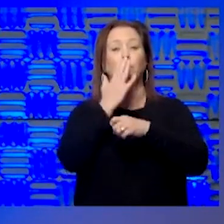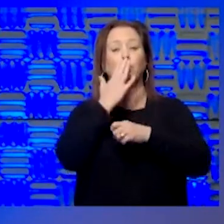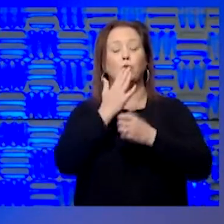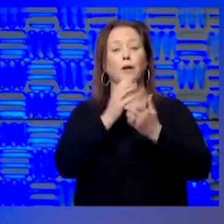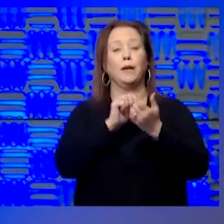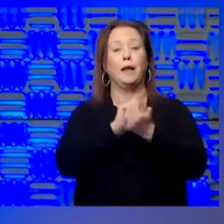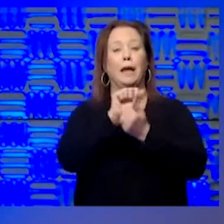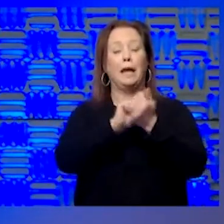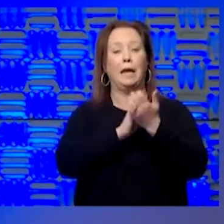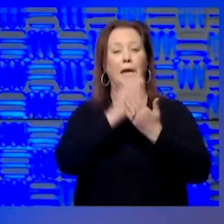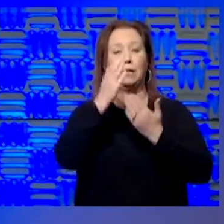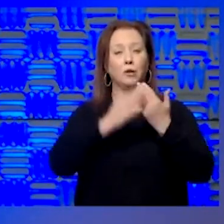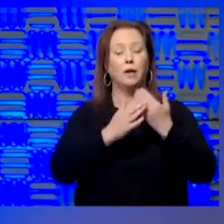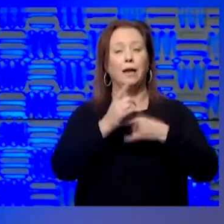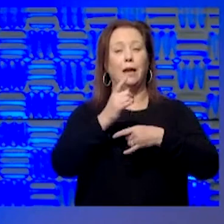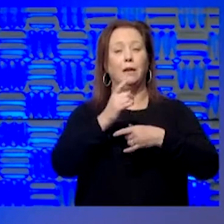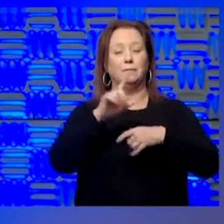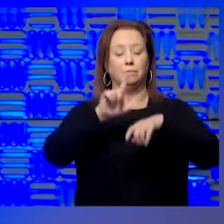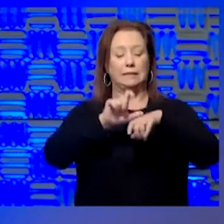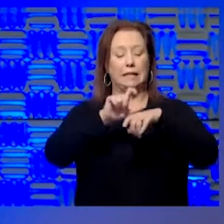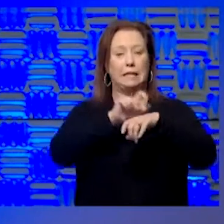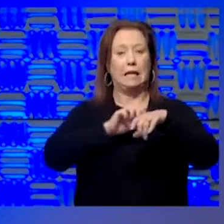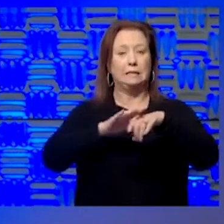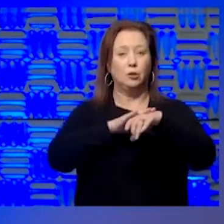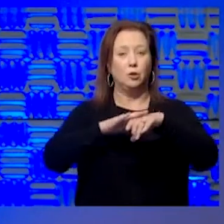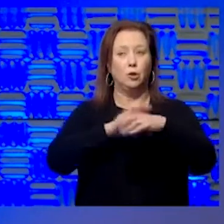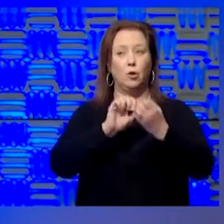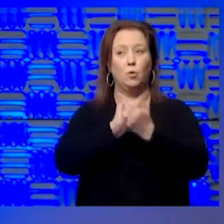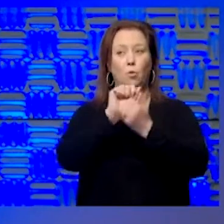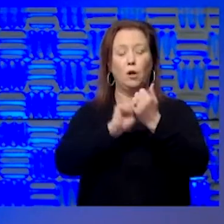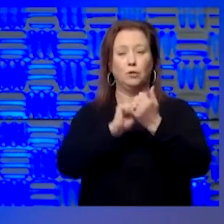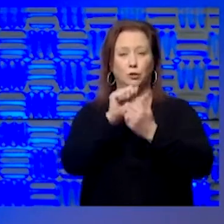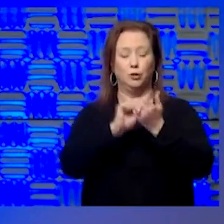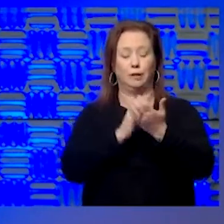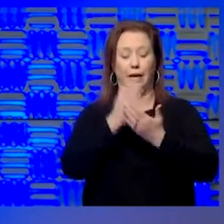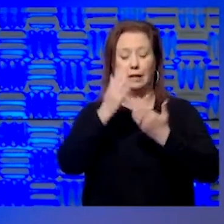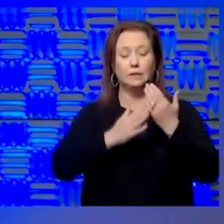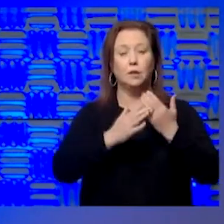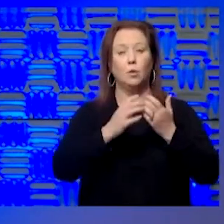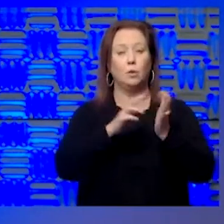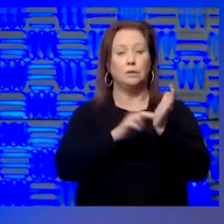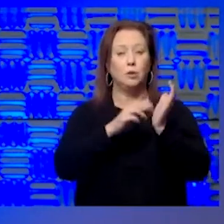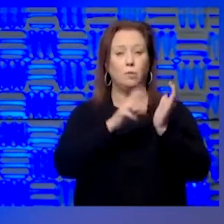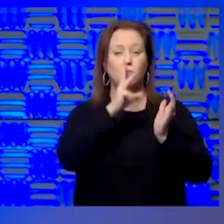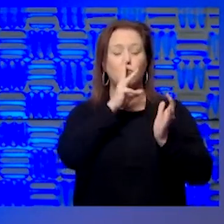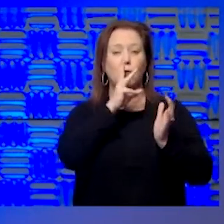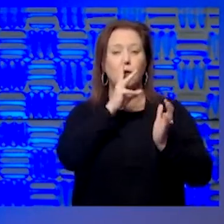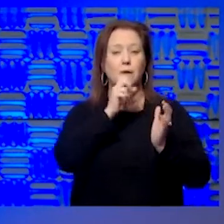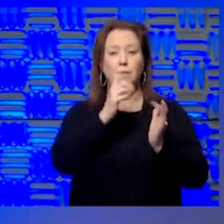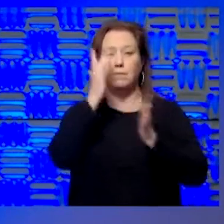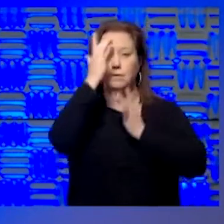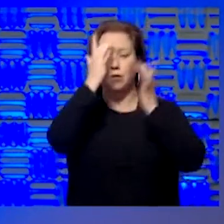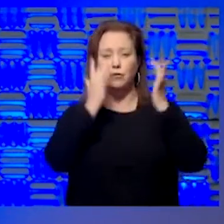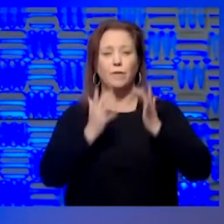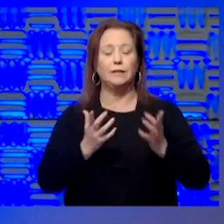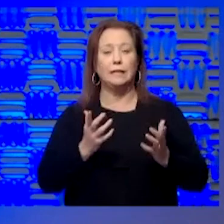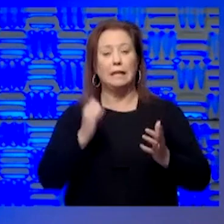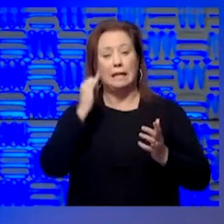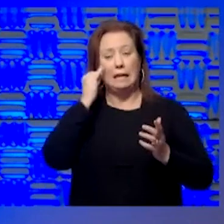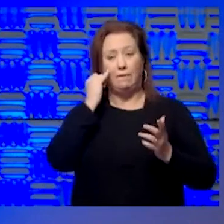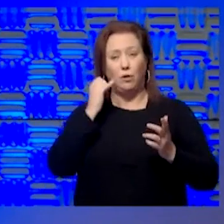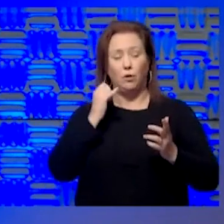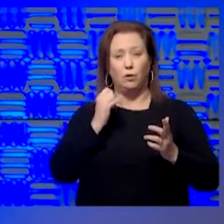hygiene, alcohol sanitizer if you can, wash your hands with soap and water, and absolutely do not touch your face, because if